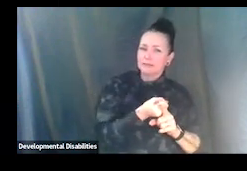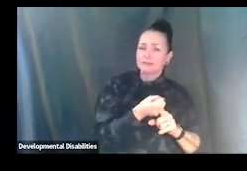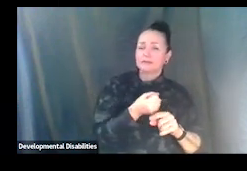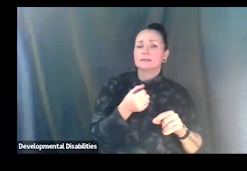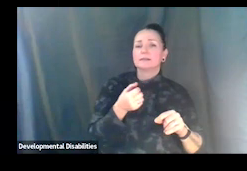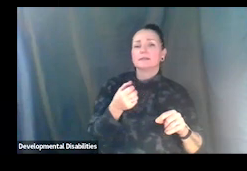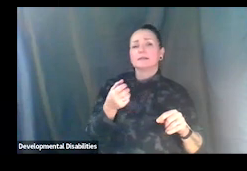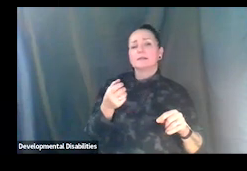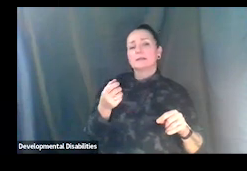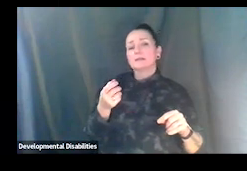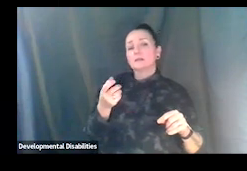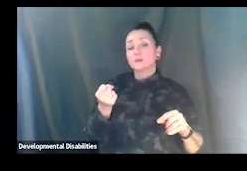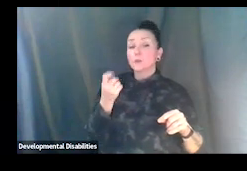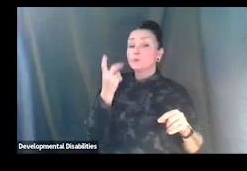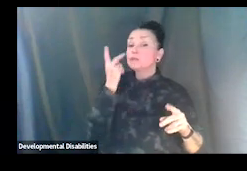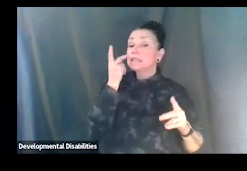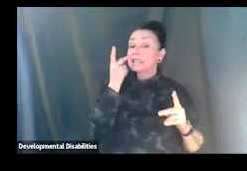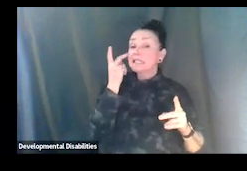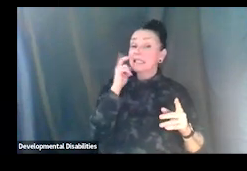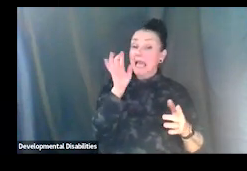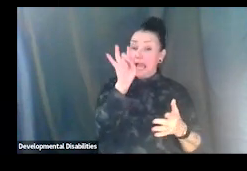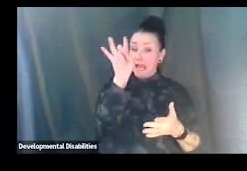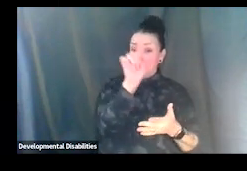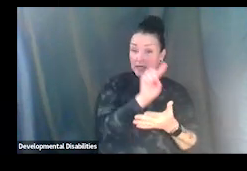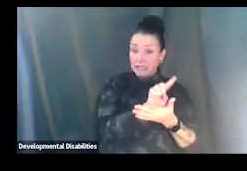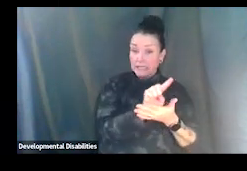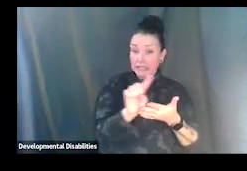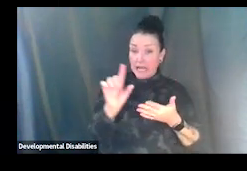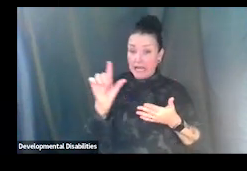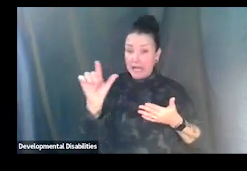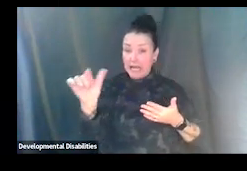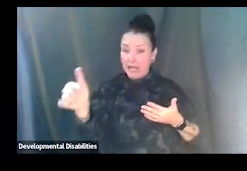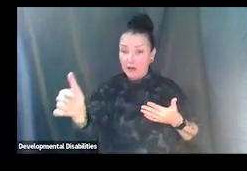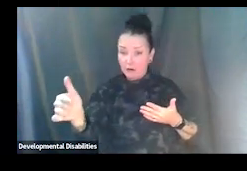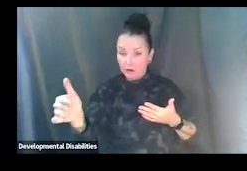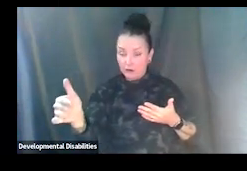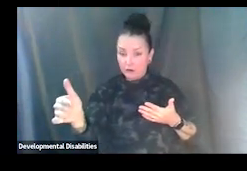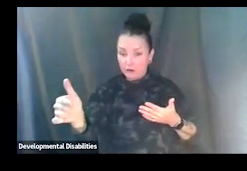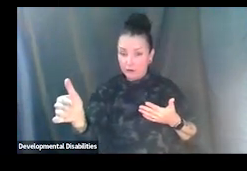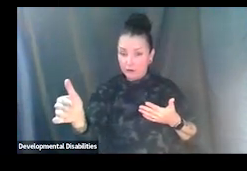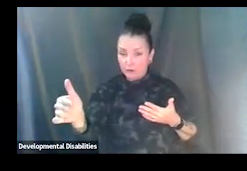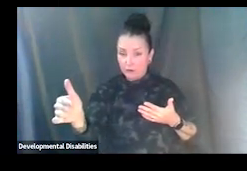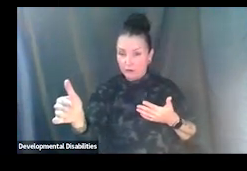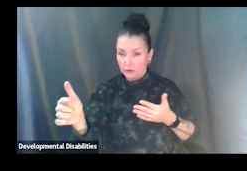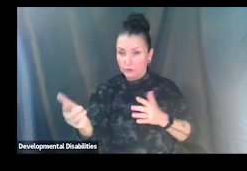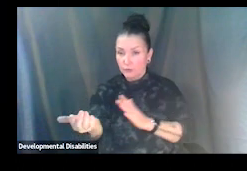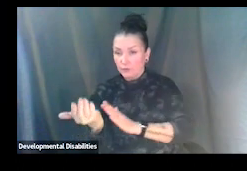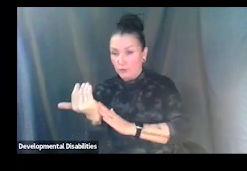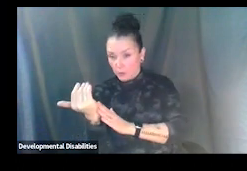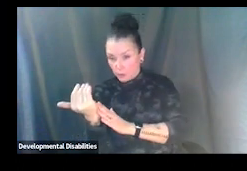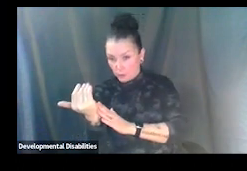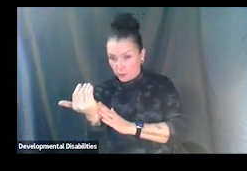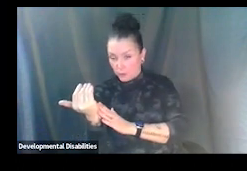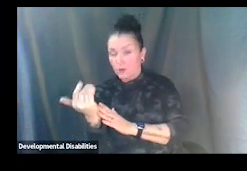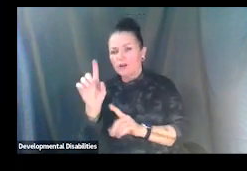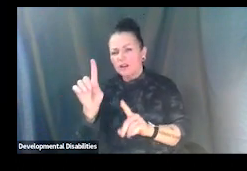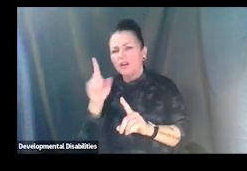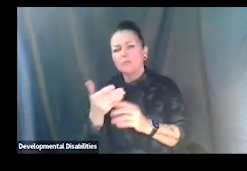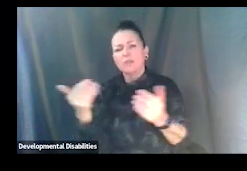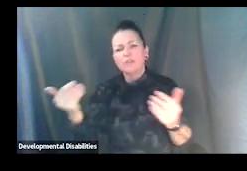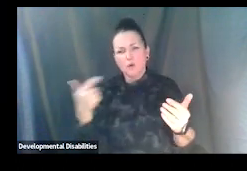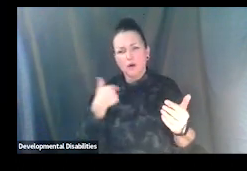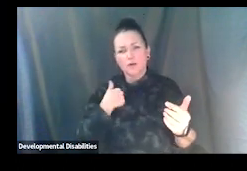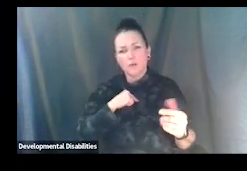Psychopharmacology. If we look after 8 weeks, how many people were rated by their parents or caregivers? So before the blind was broken, if they were